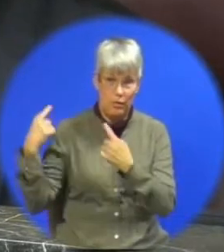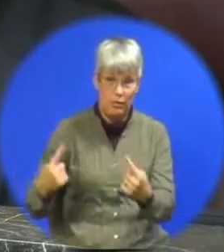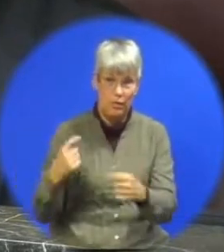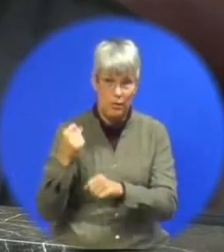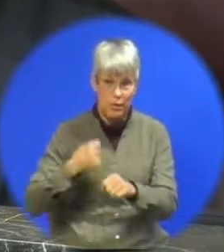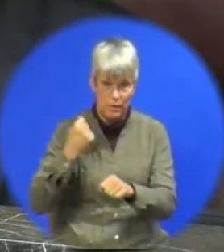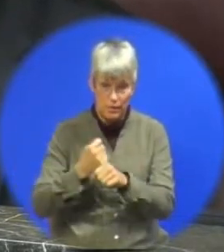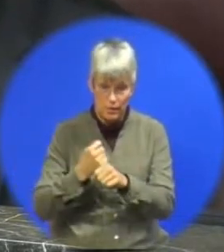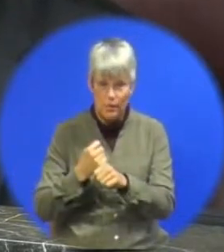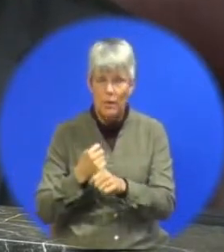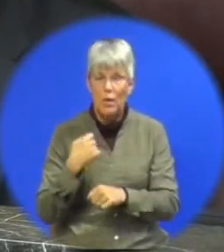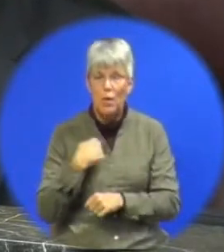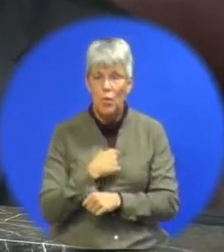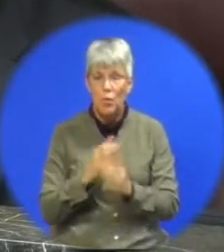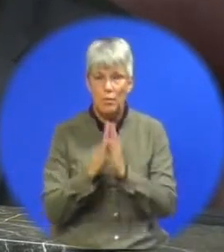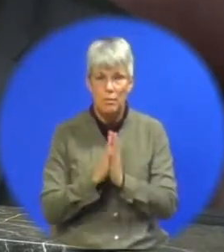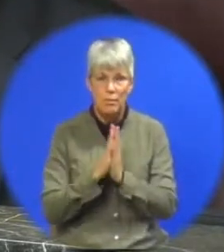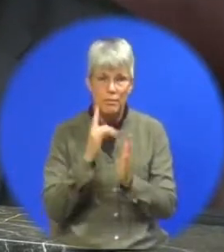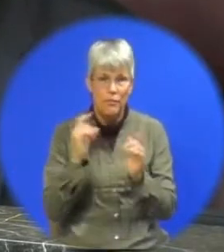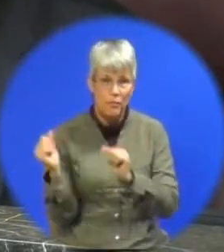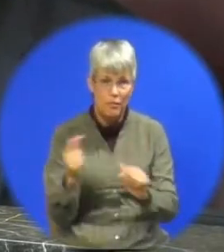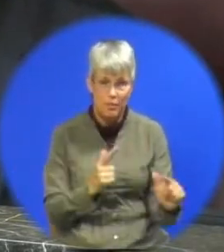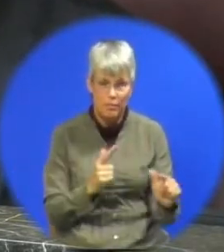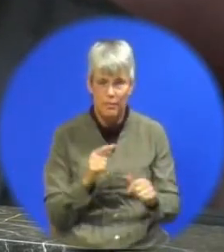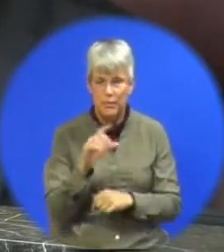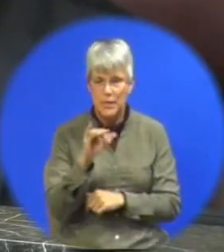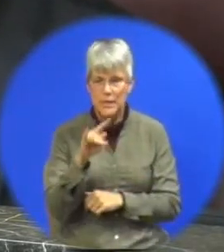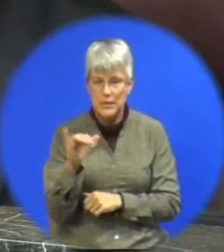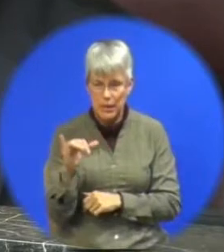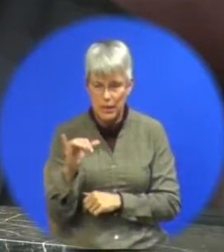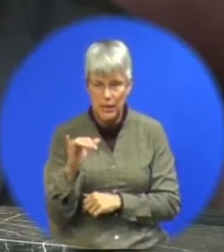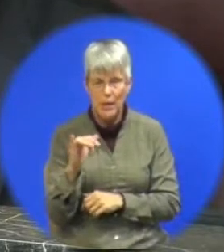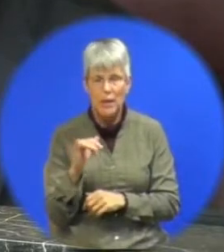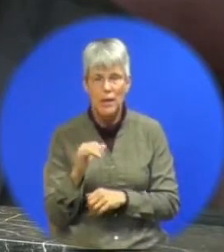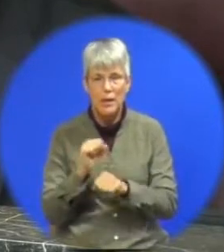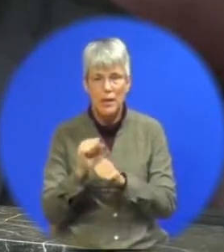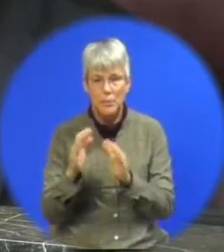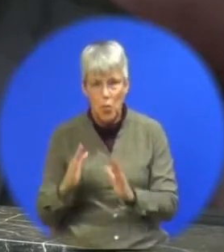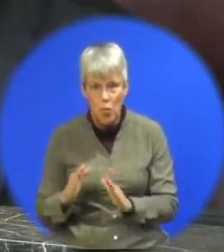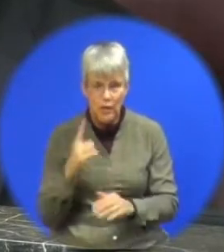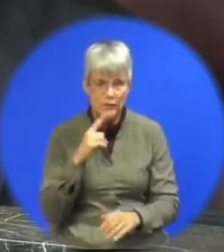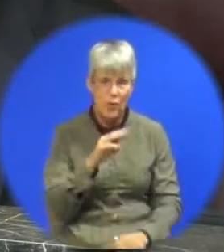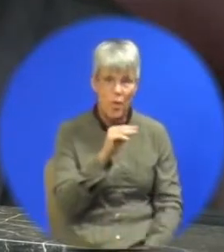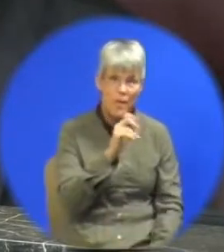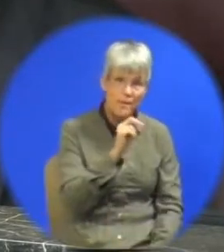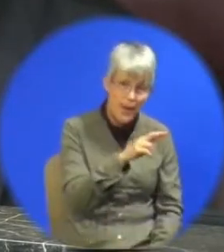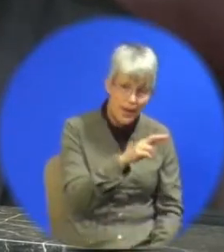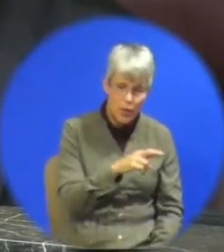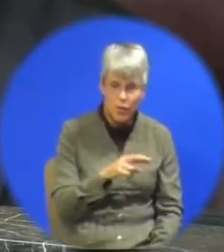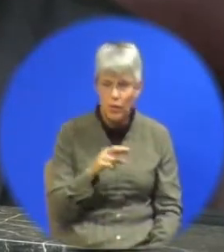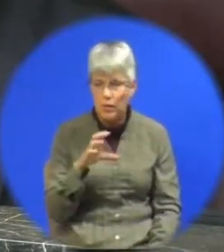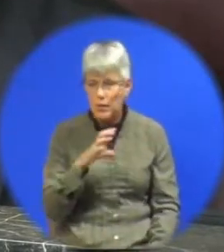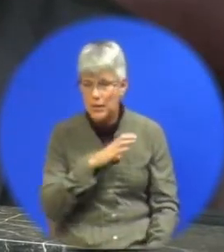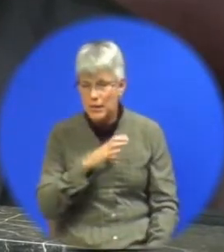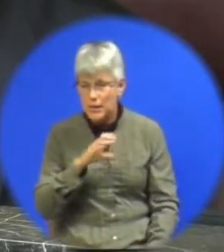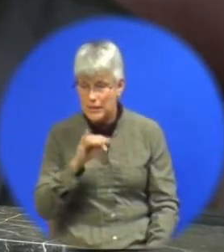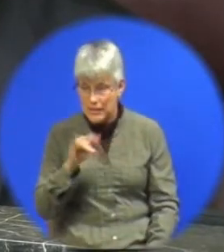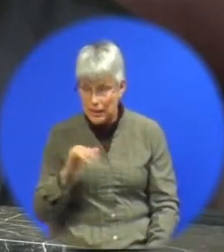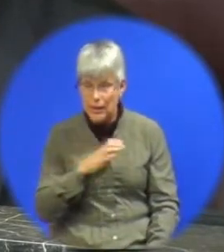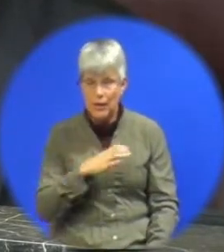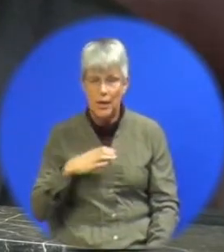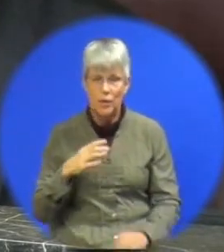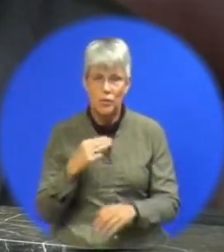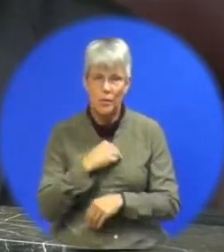pray that for all city employees, for our mayor and city council members, 2021 will